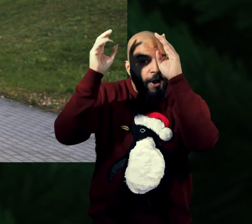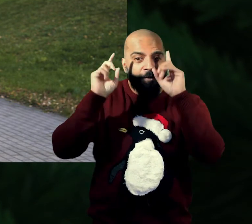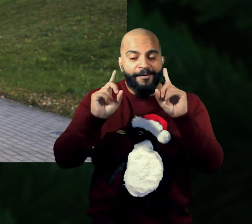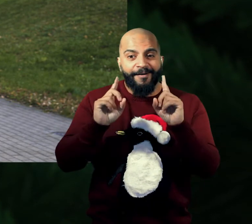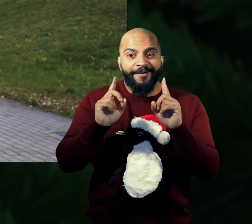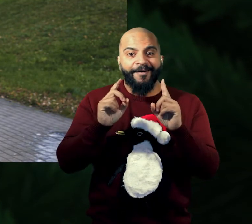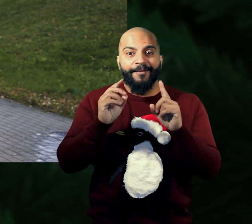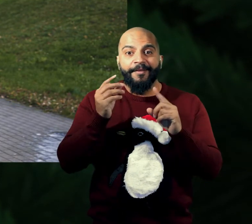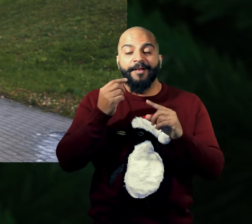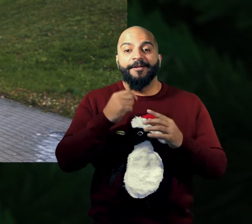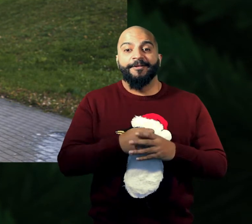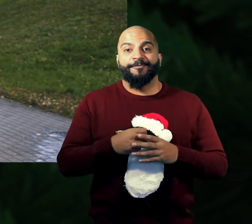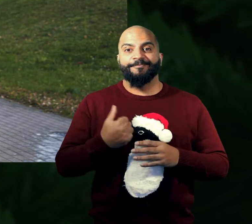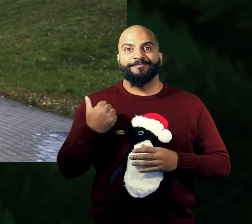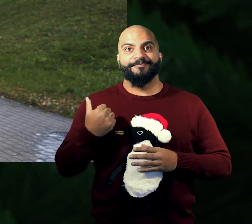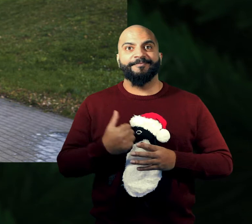cola.